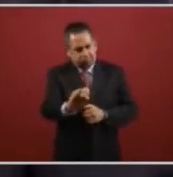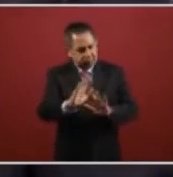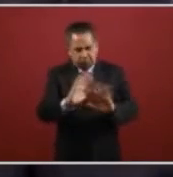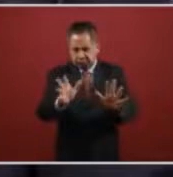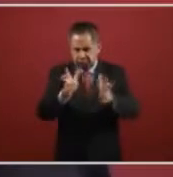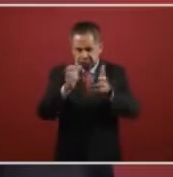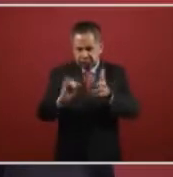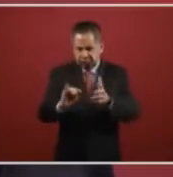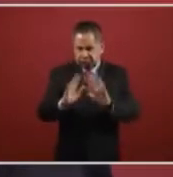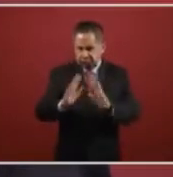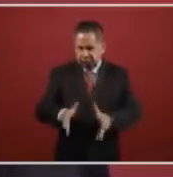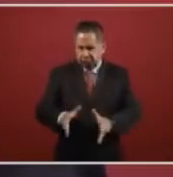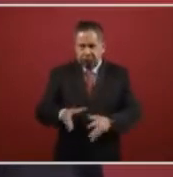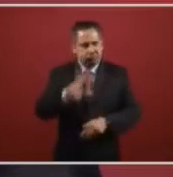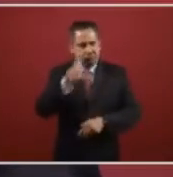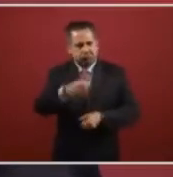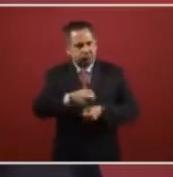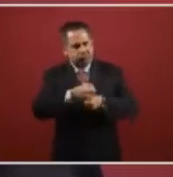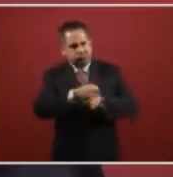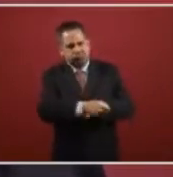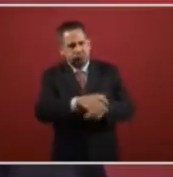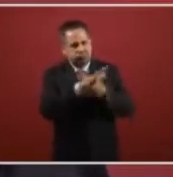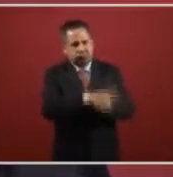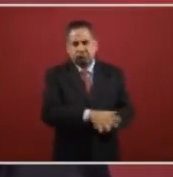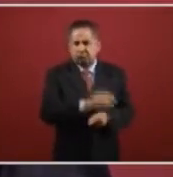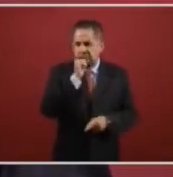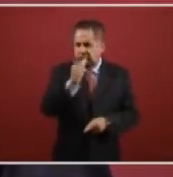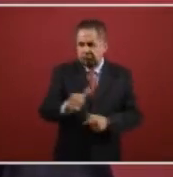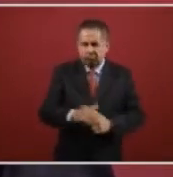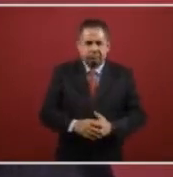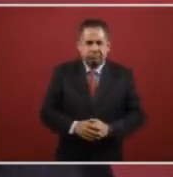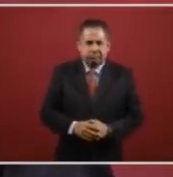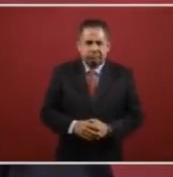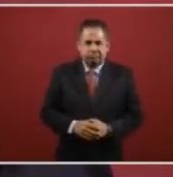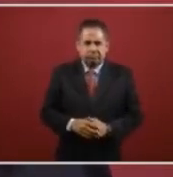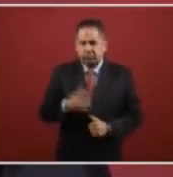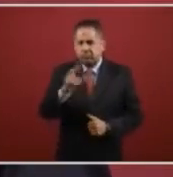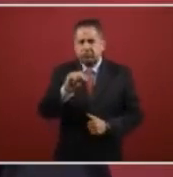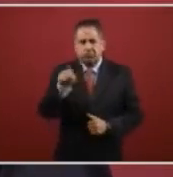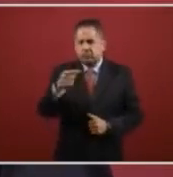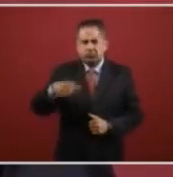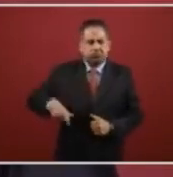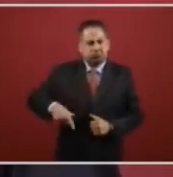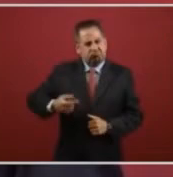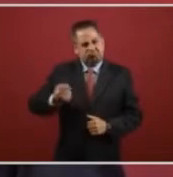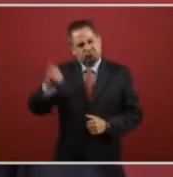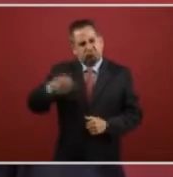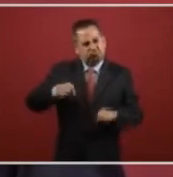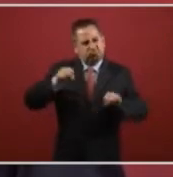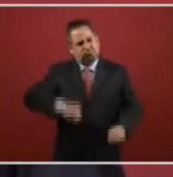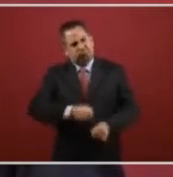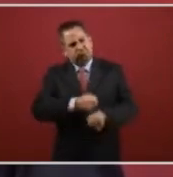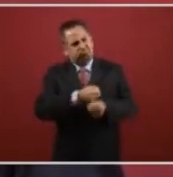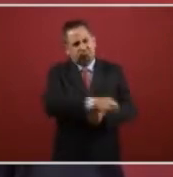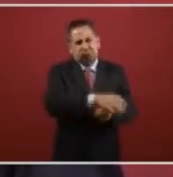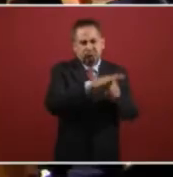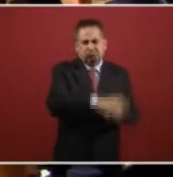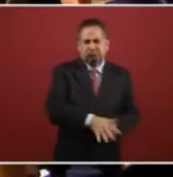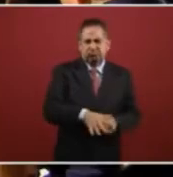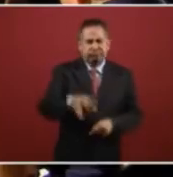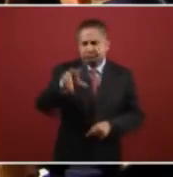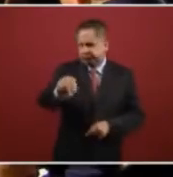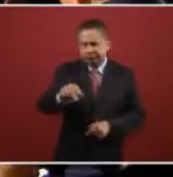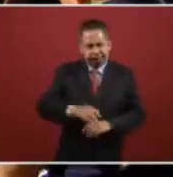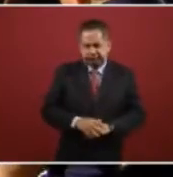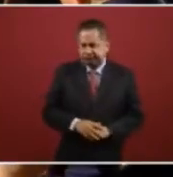Yes. We are not going to use force. This is not an